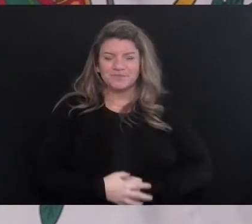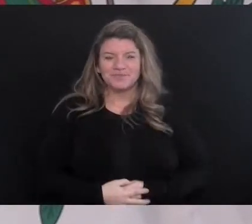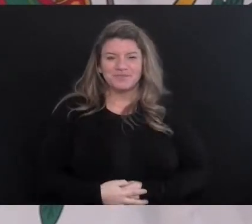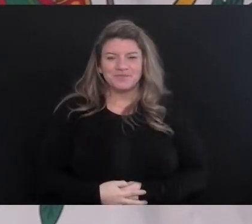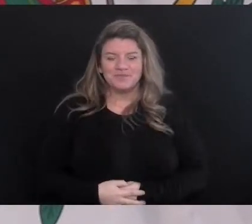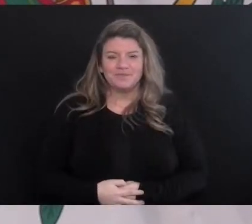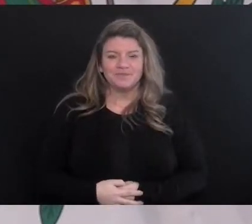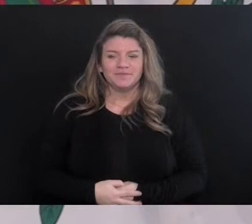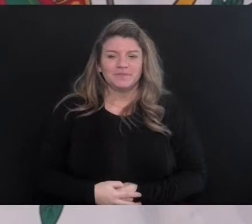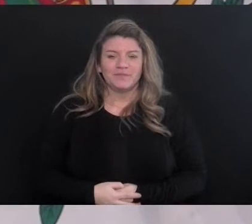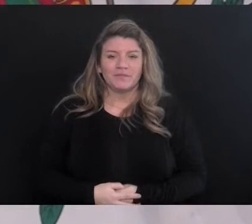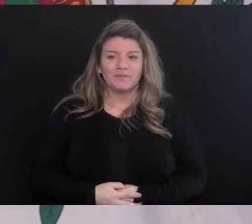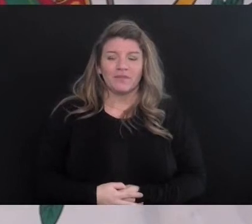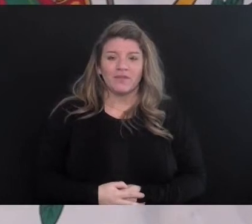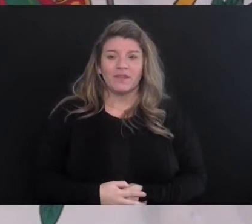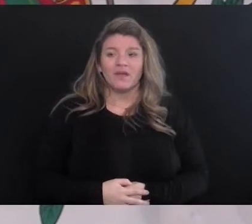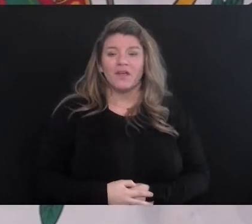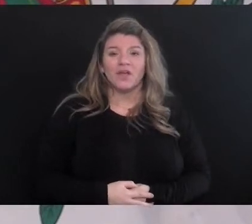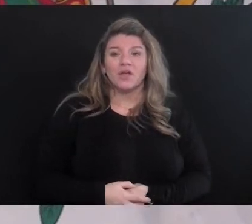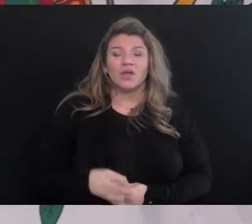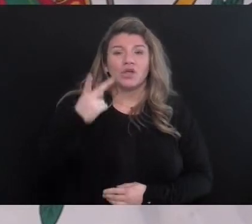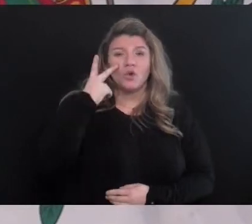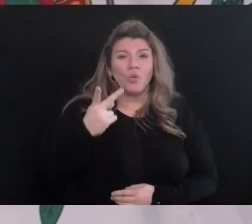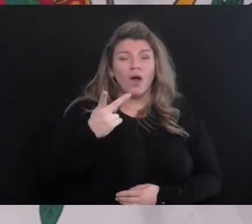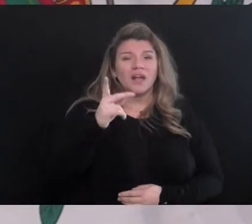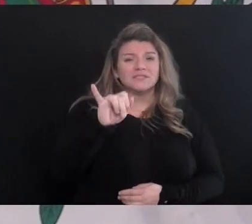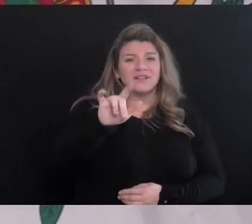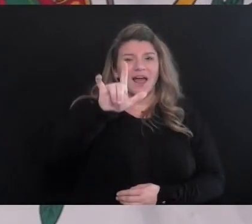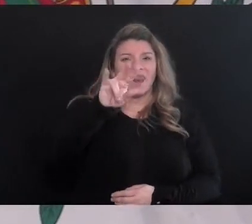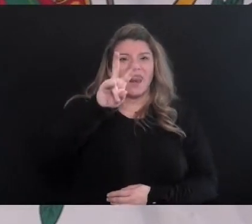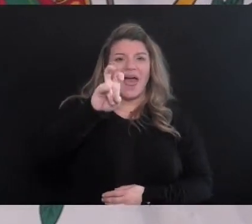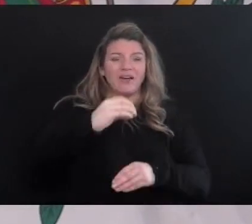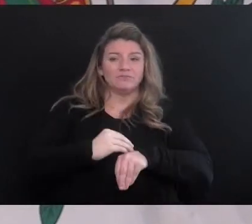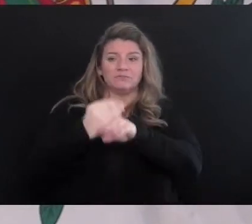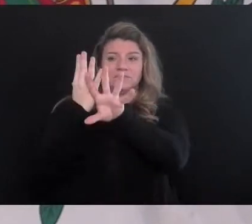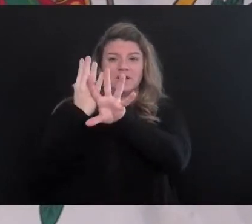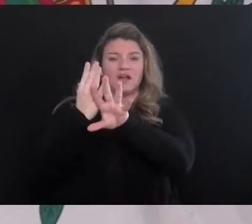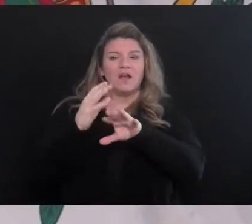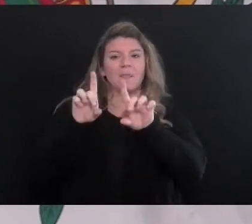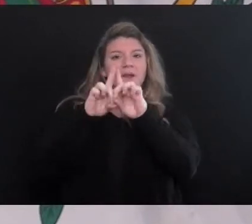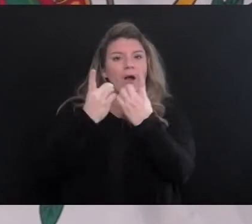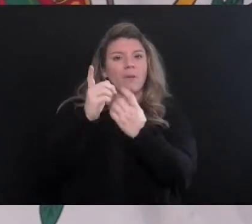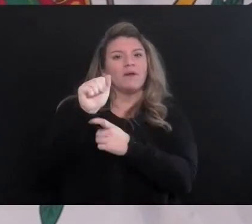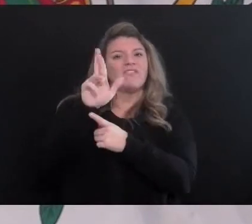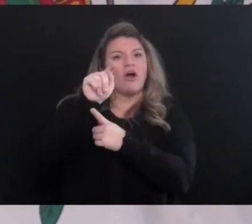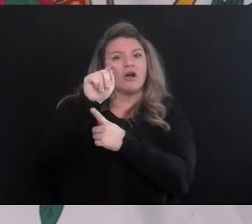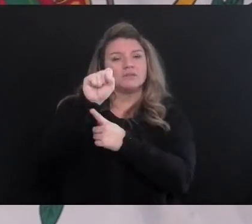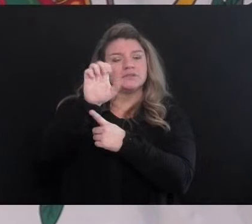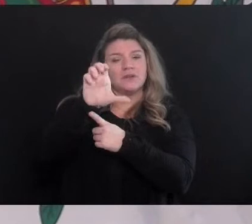can watch the live stream of the ceremony on the Department of Arts, Culture,